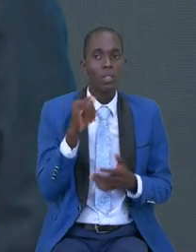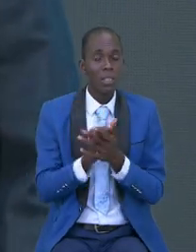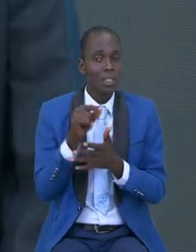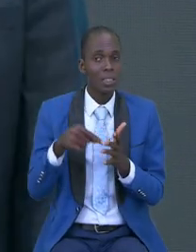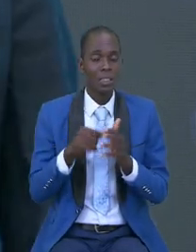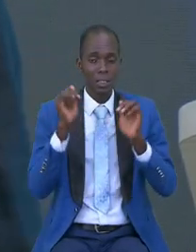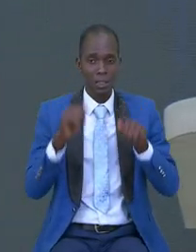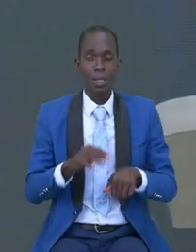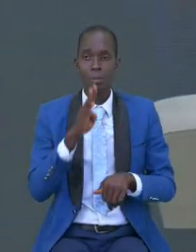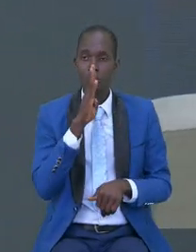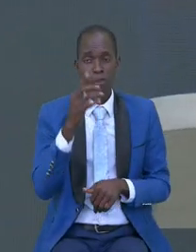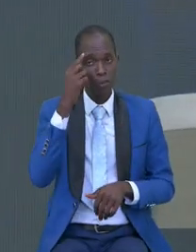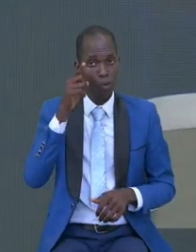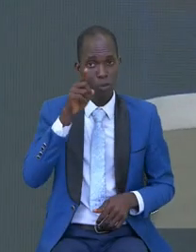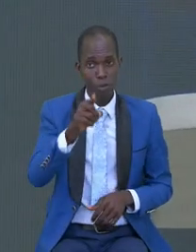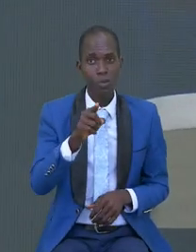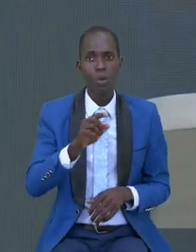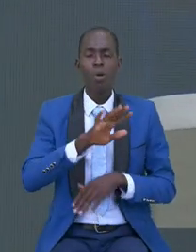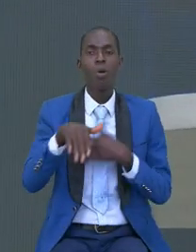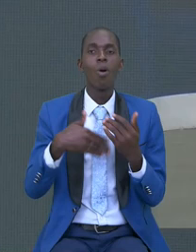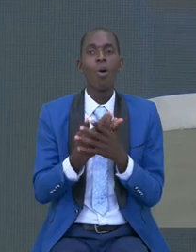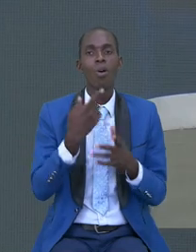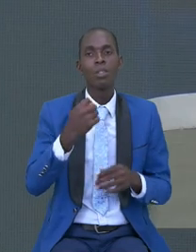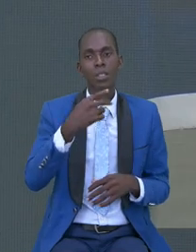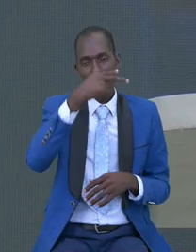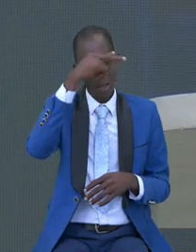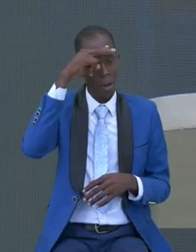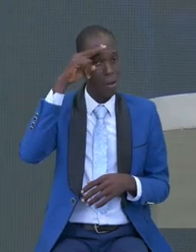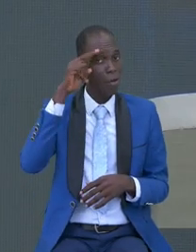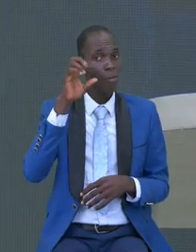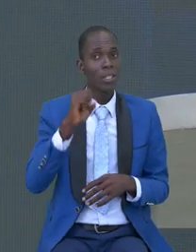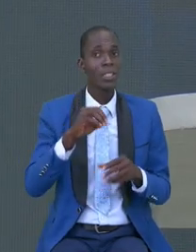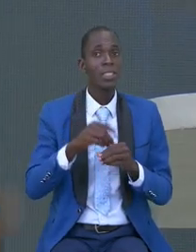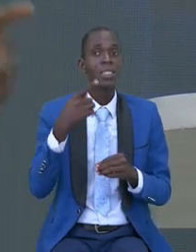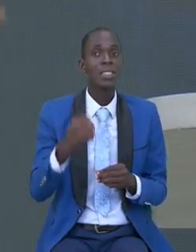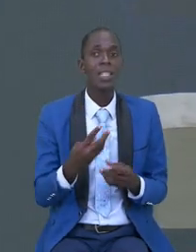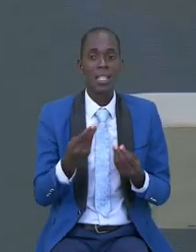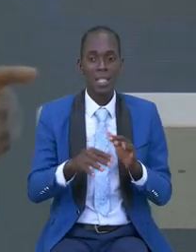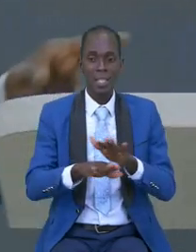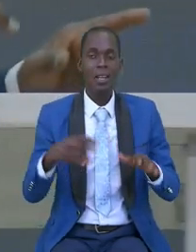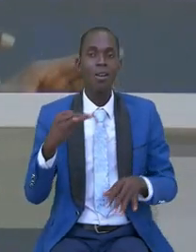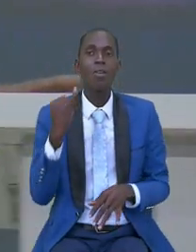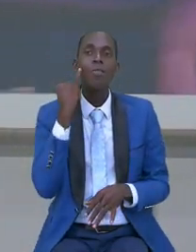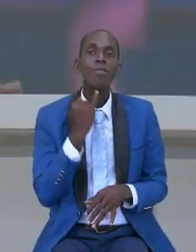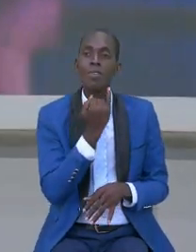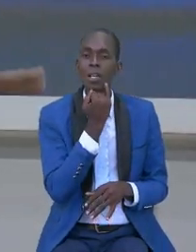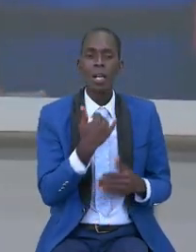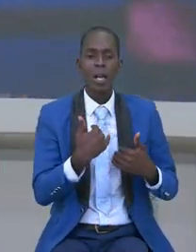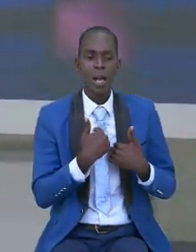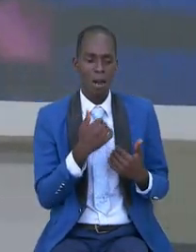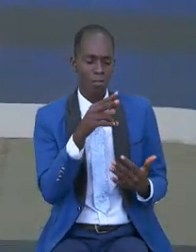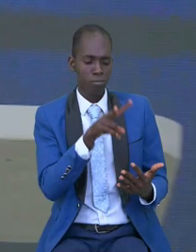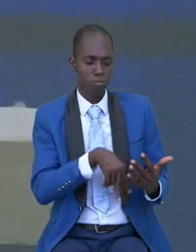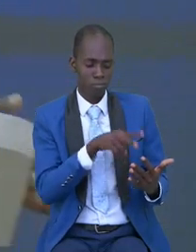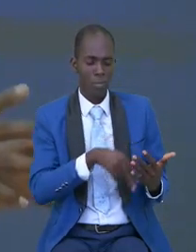you. All the virgins in the land of Israel, they had read the